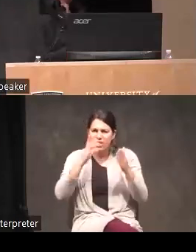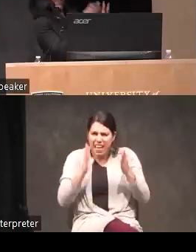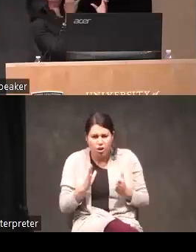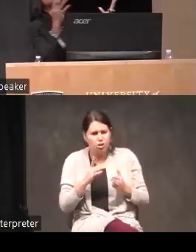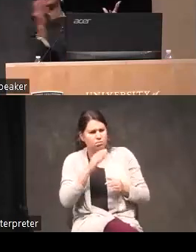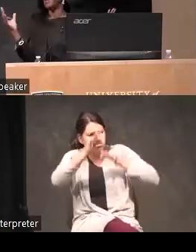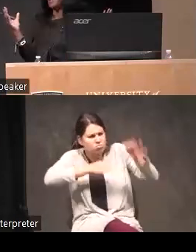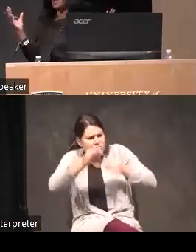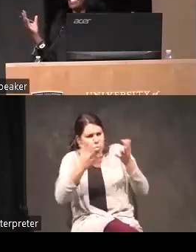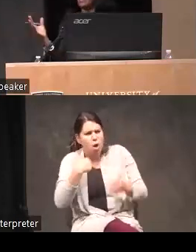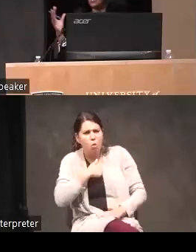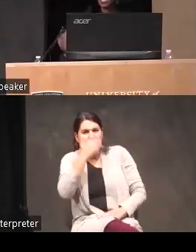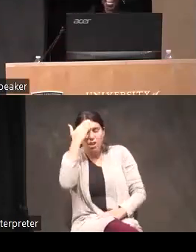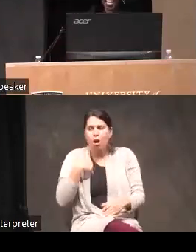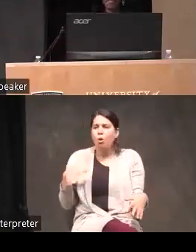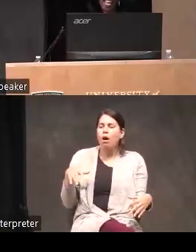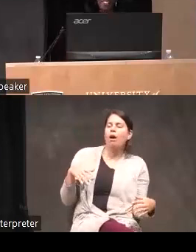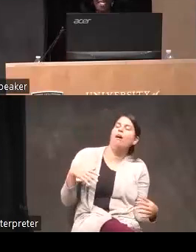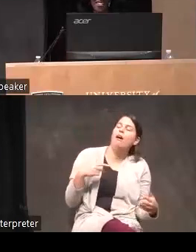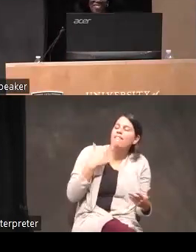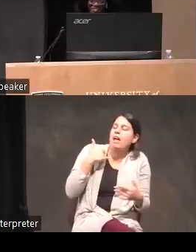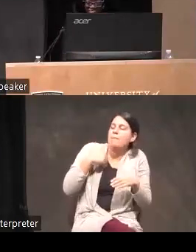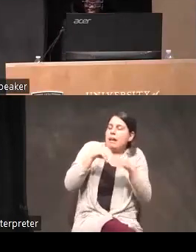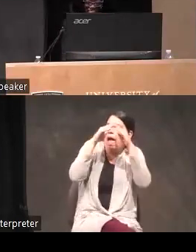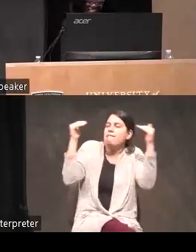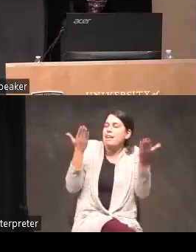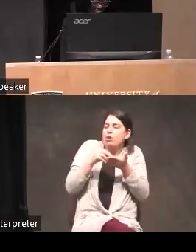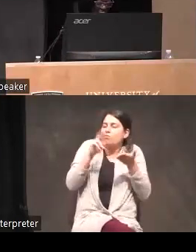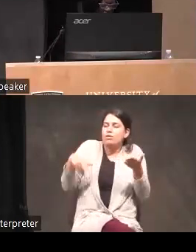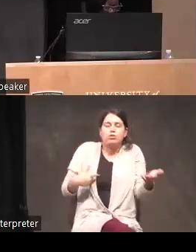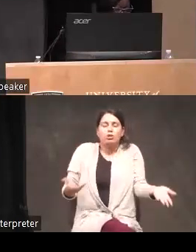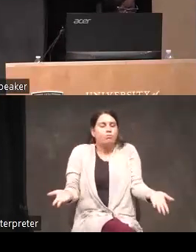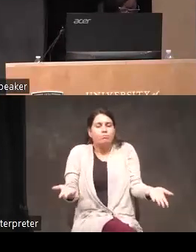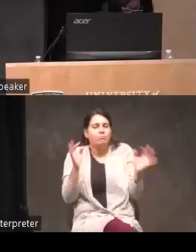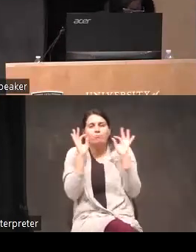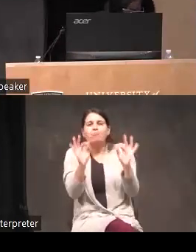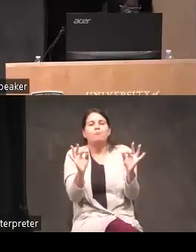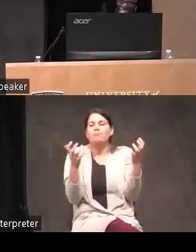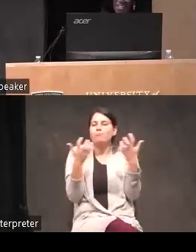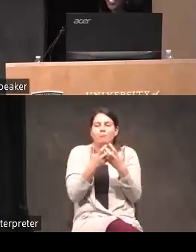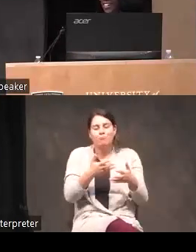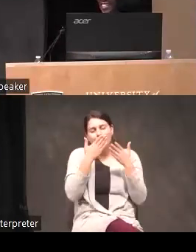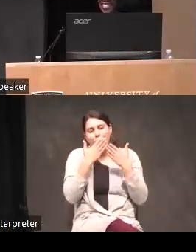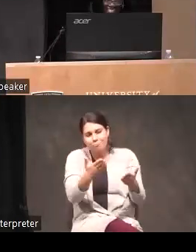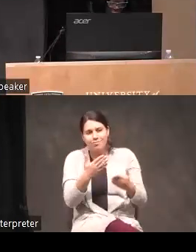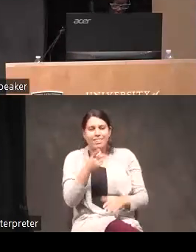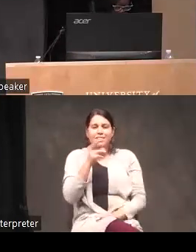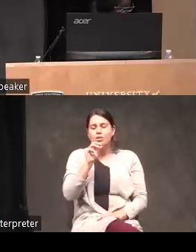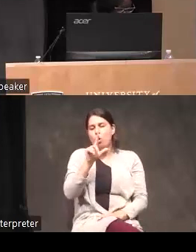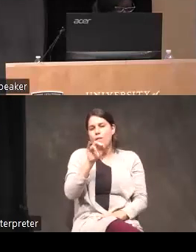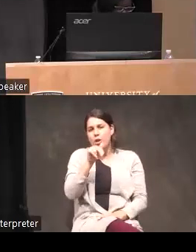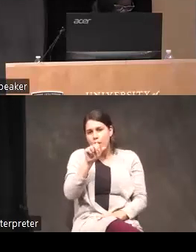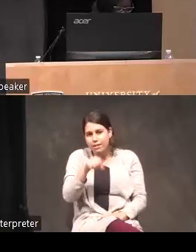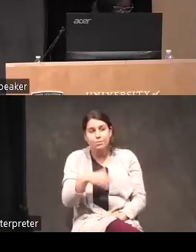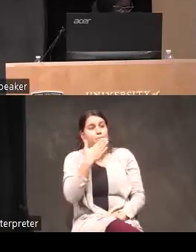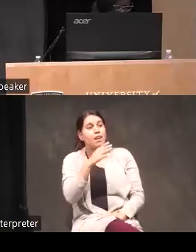like, oh my God, I just died and came to heaven here in Rochester. So I thank you very much, Dr. Olivares. I thank